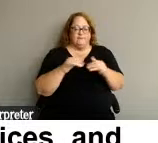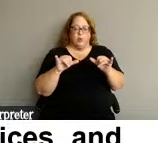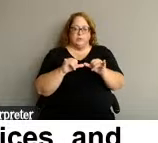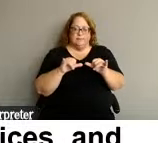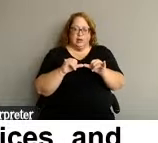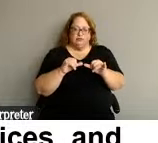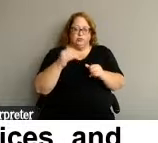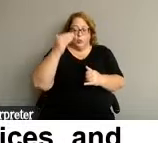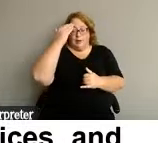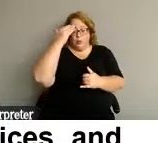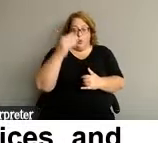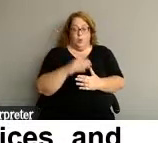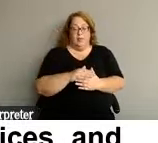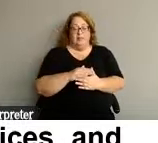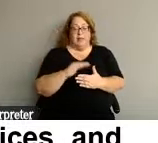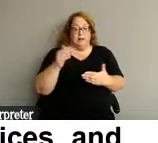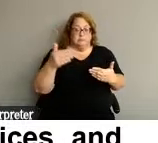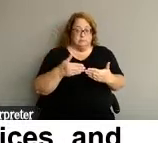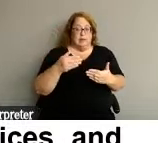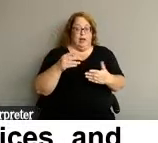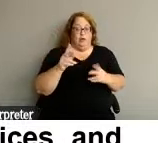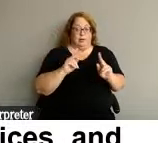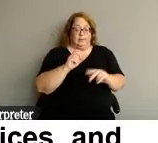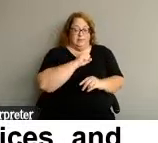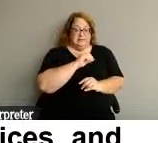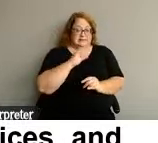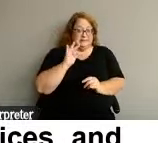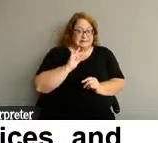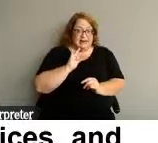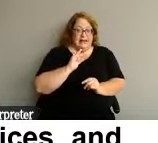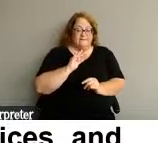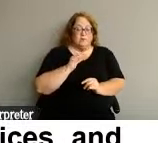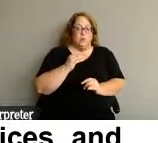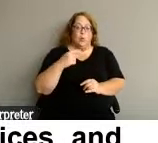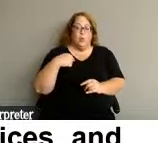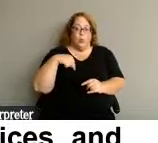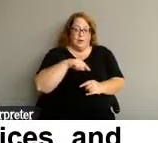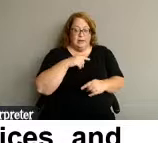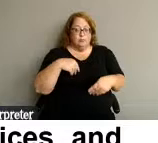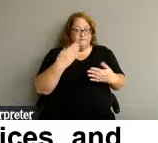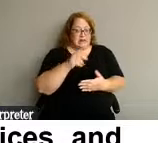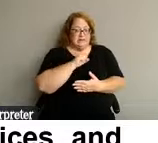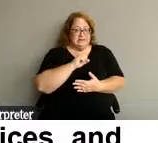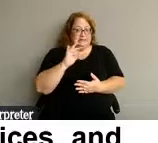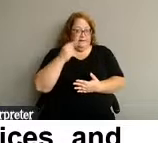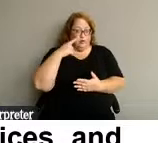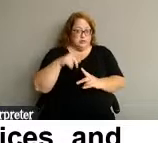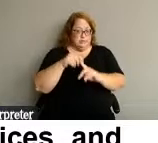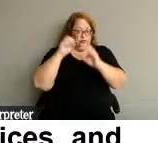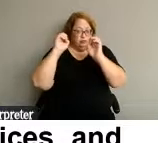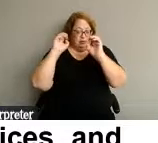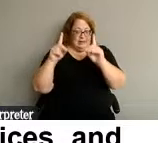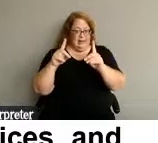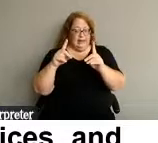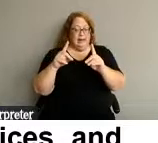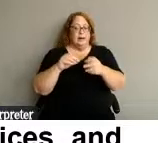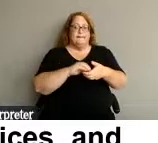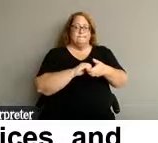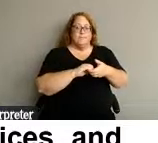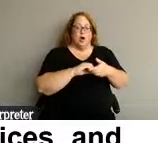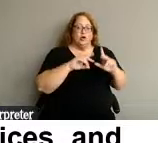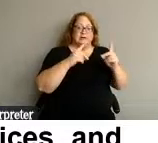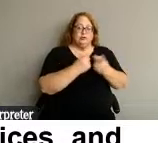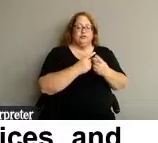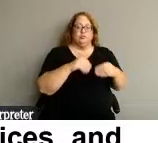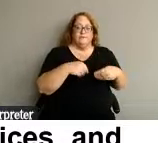measures. We know that staffing is one of those things. We provide staff for special ed, and partner districts provide their